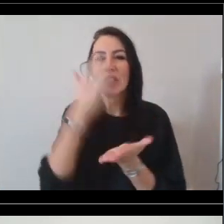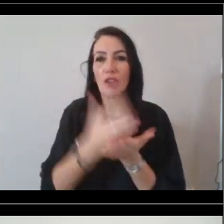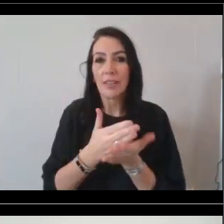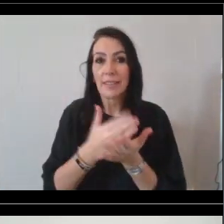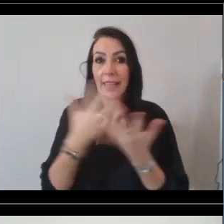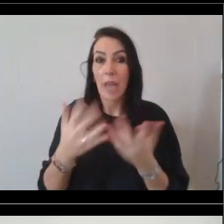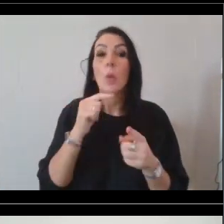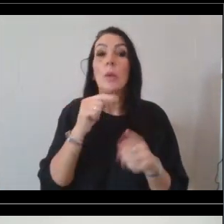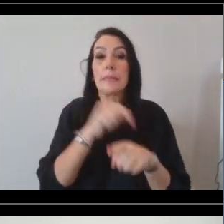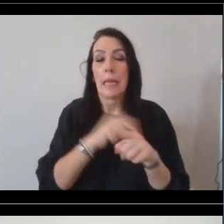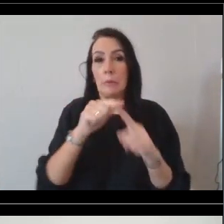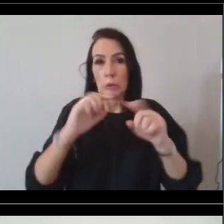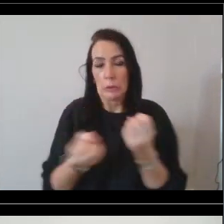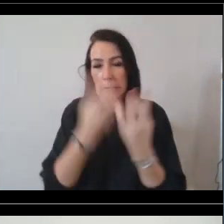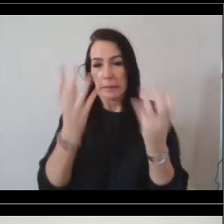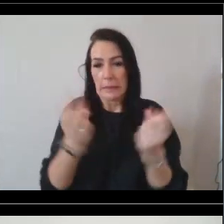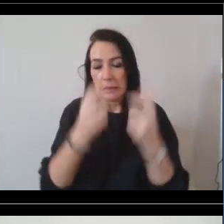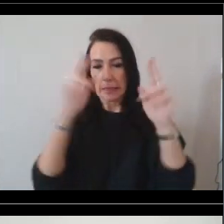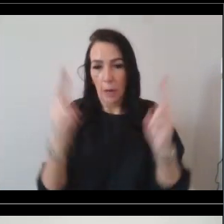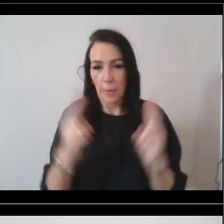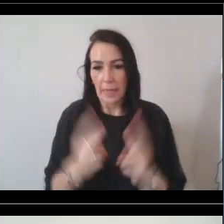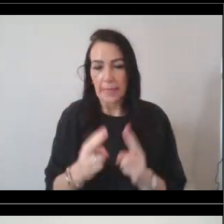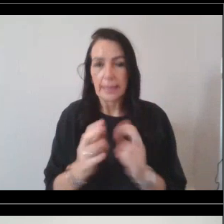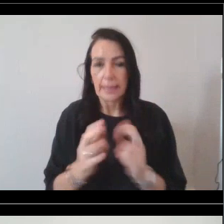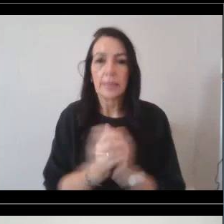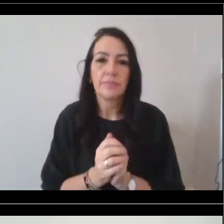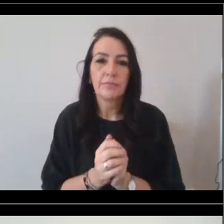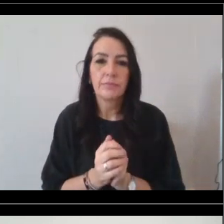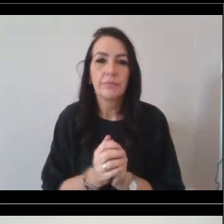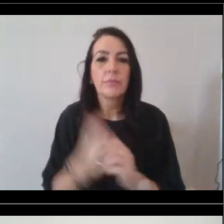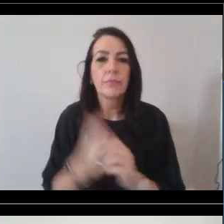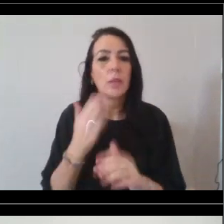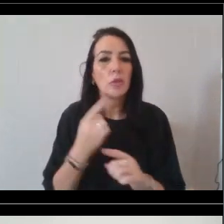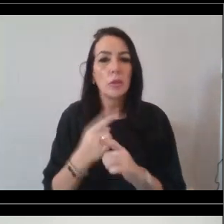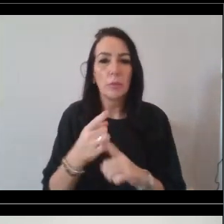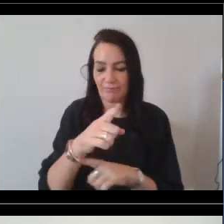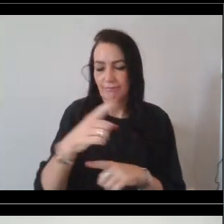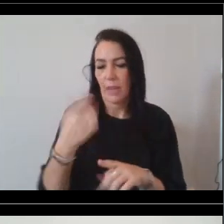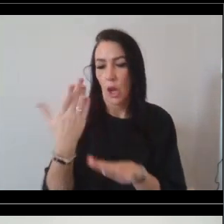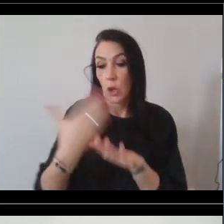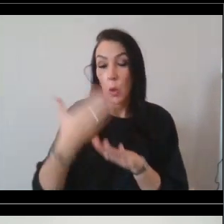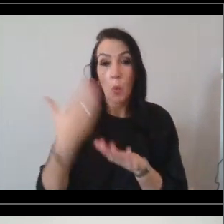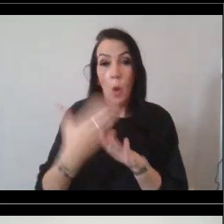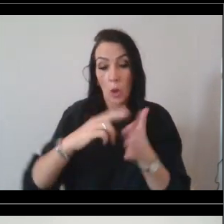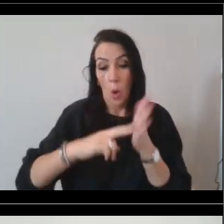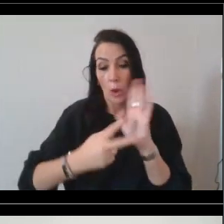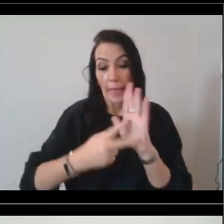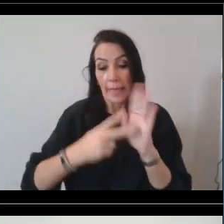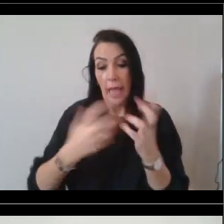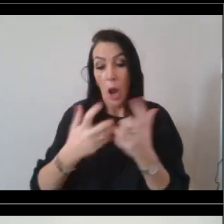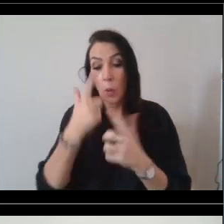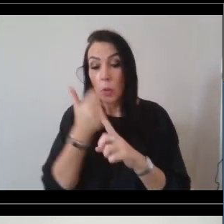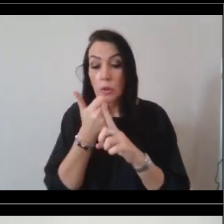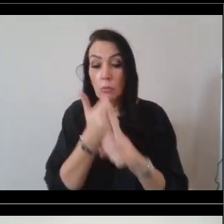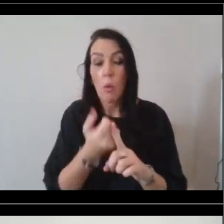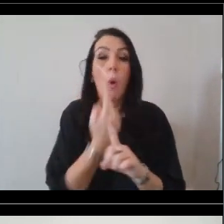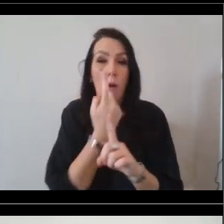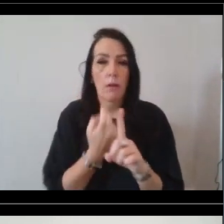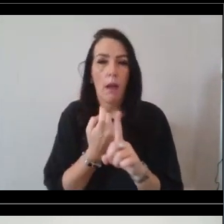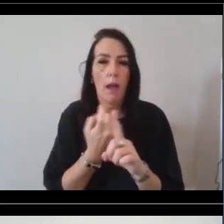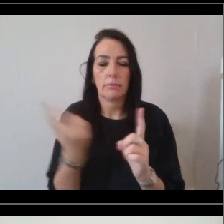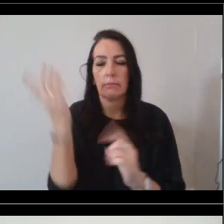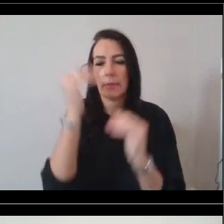we'll be discussing how energy efficiency employee engagement can support your organization's net zero ambitions. My name